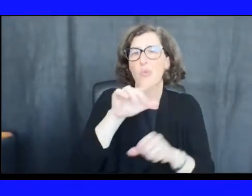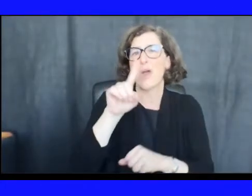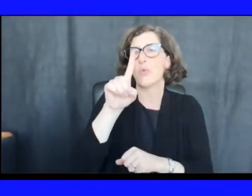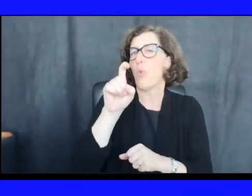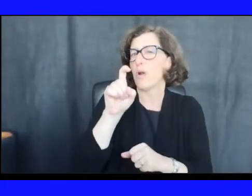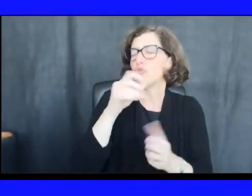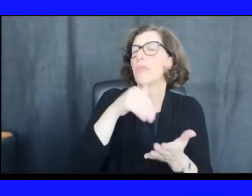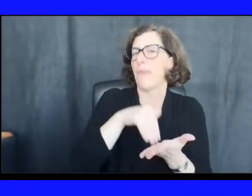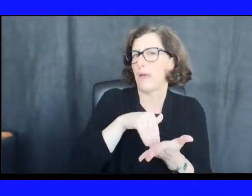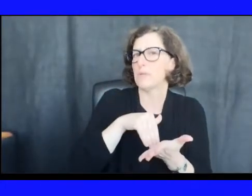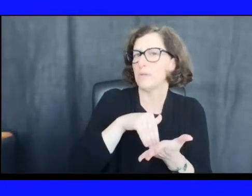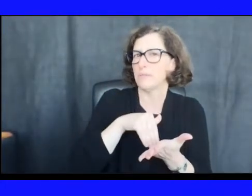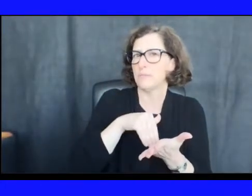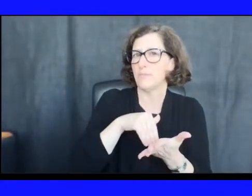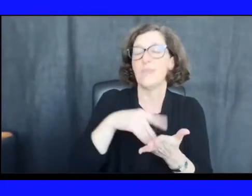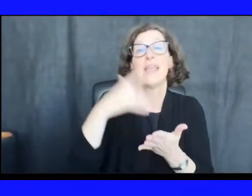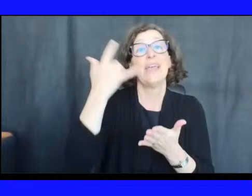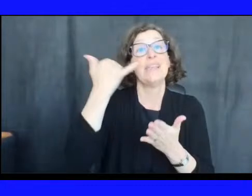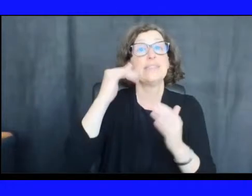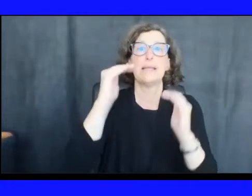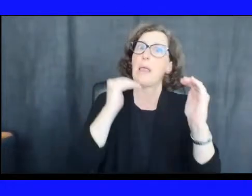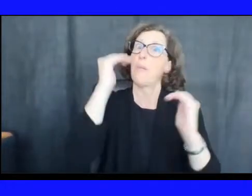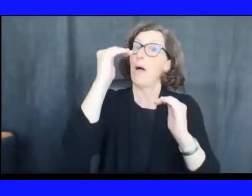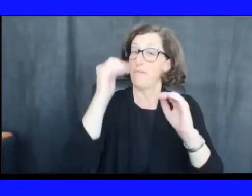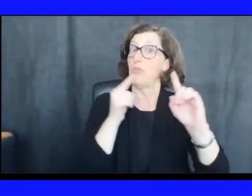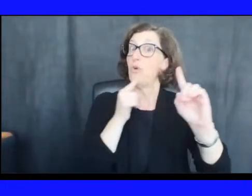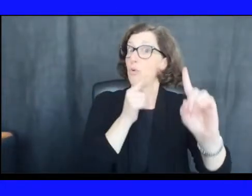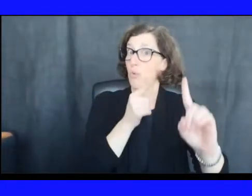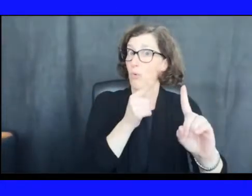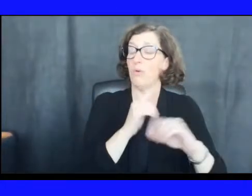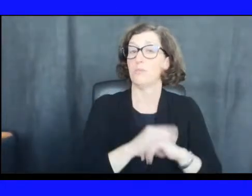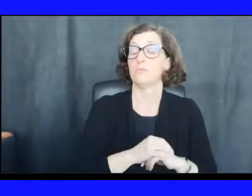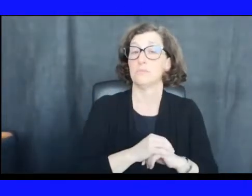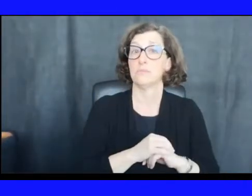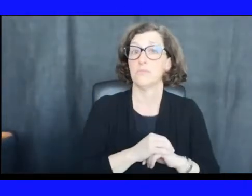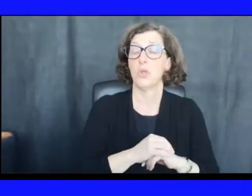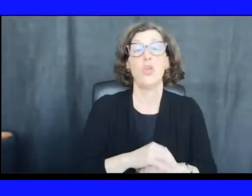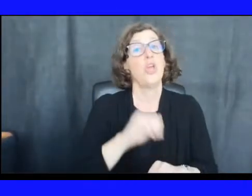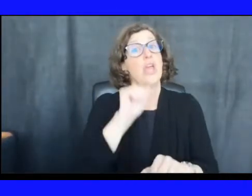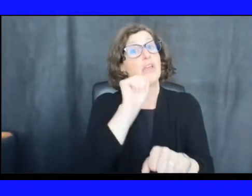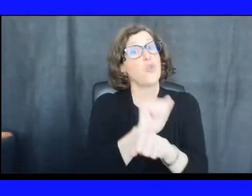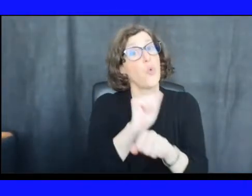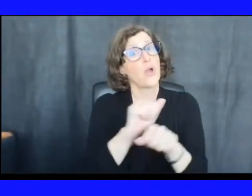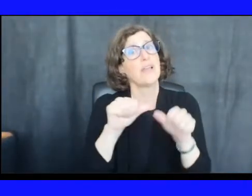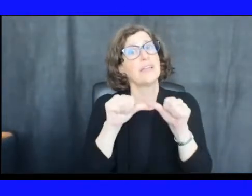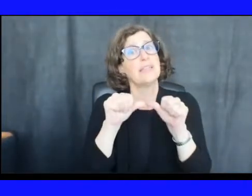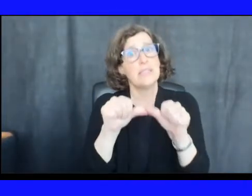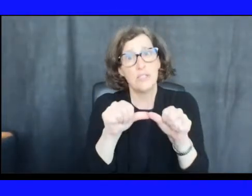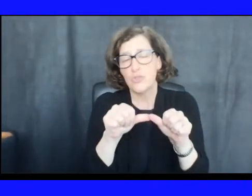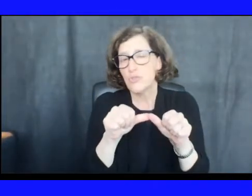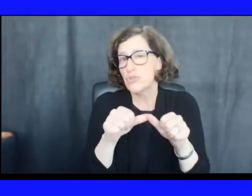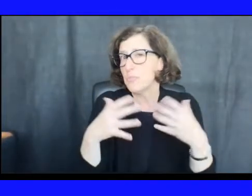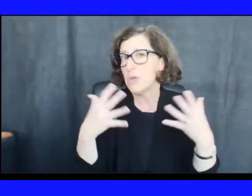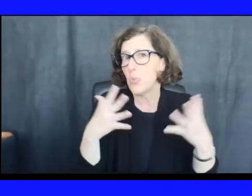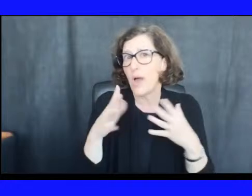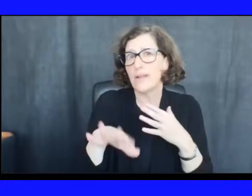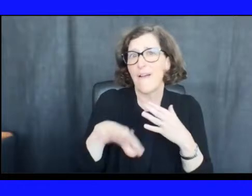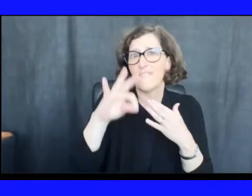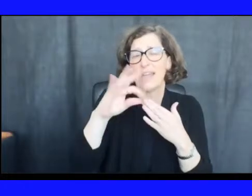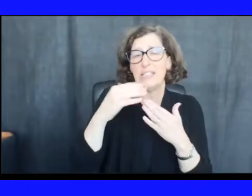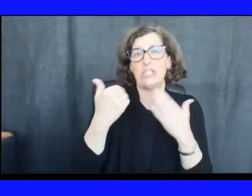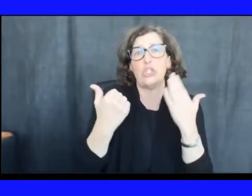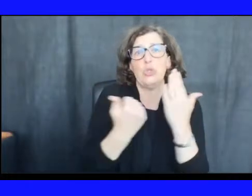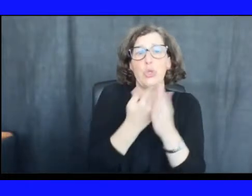around the system. So that work will continue, and I expect it starts to rise in big jumps as we roll it out for a